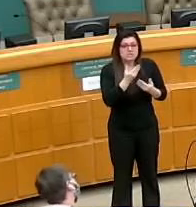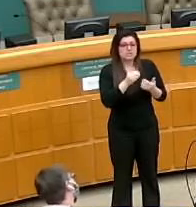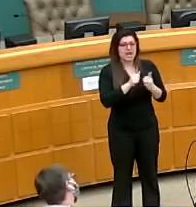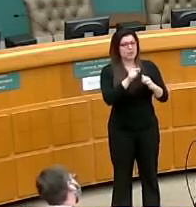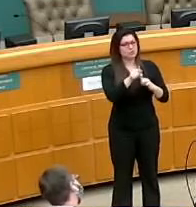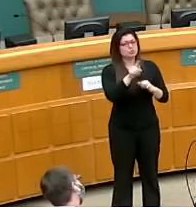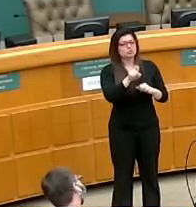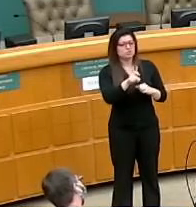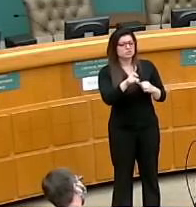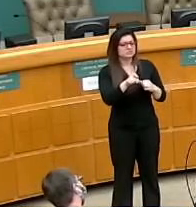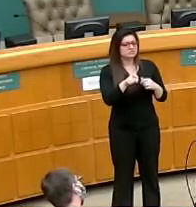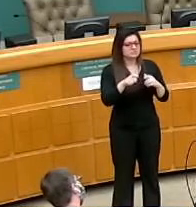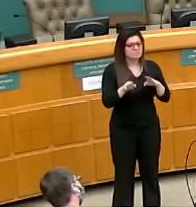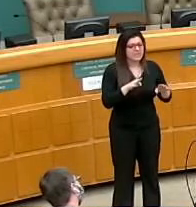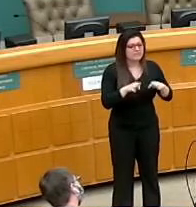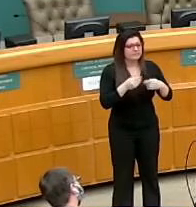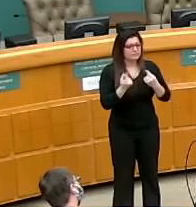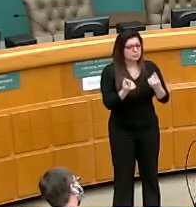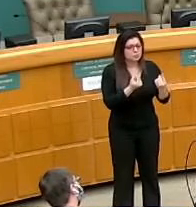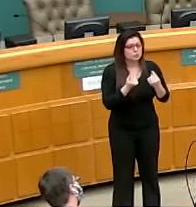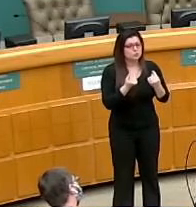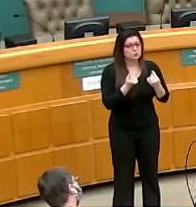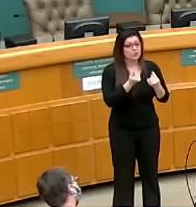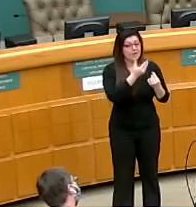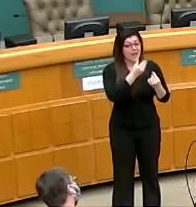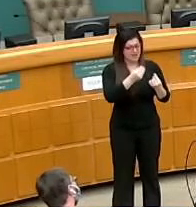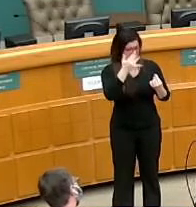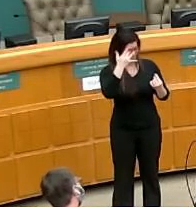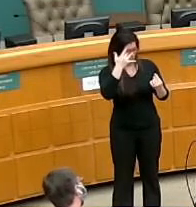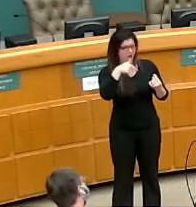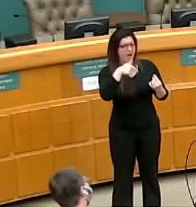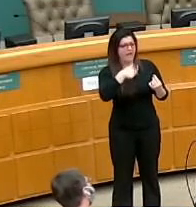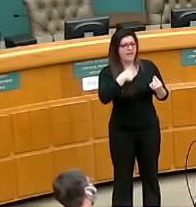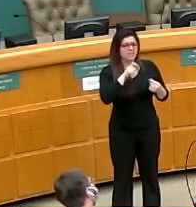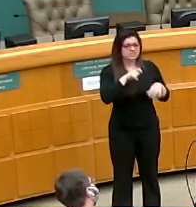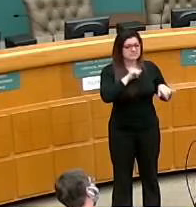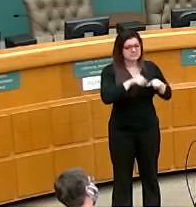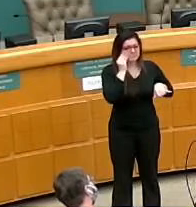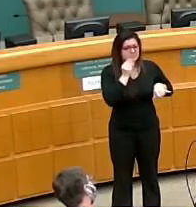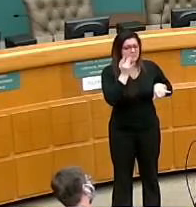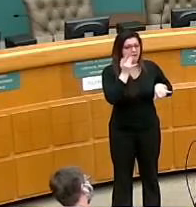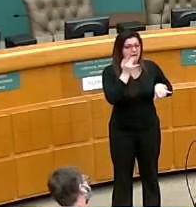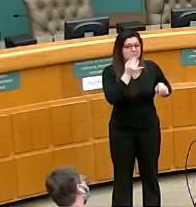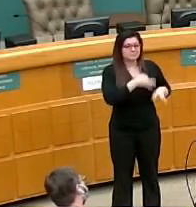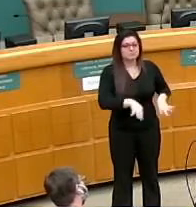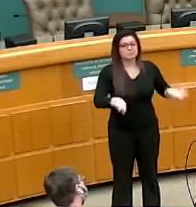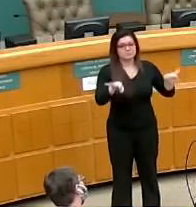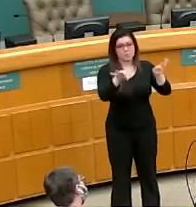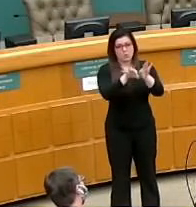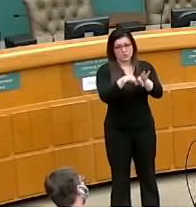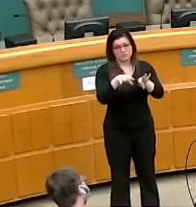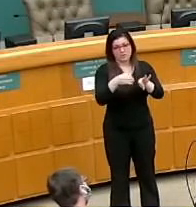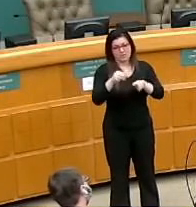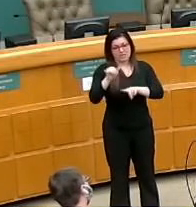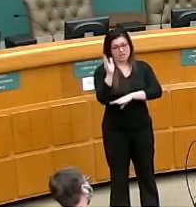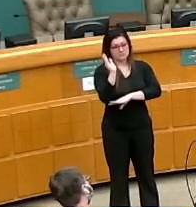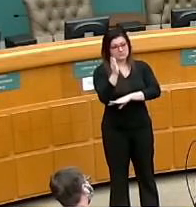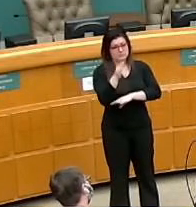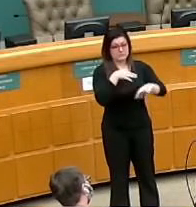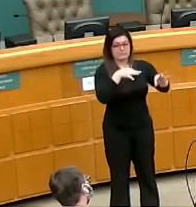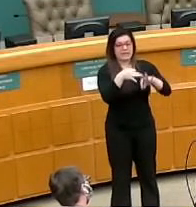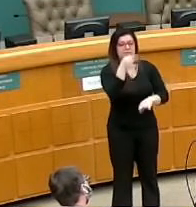it really demonstrates and shows you why what we're doing matters. And it shows that without what we're doing, we would be in some serious